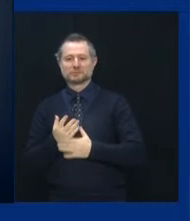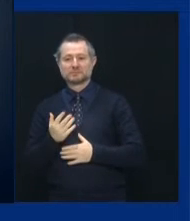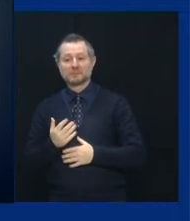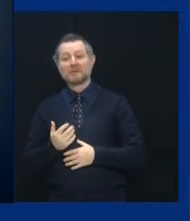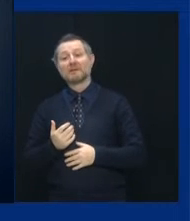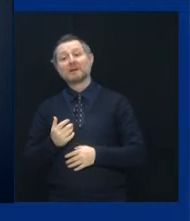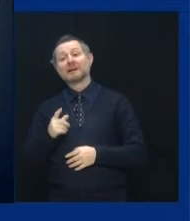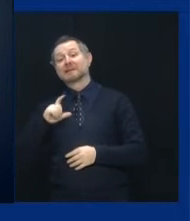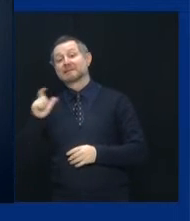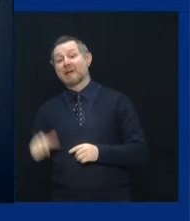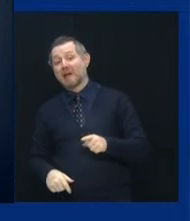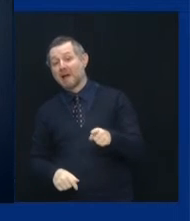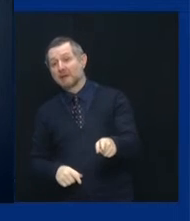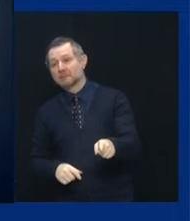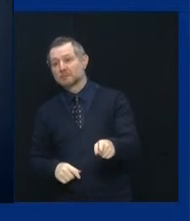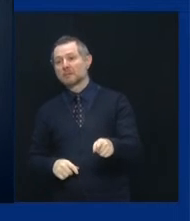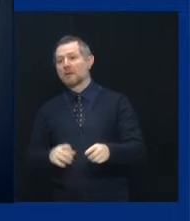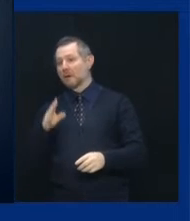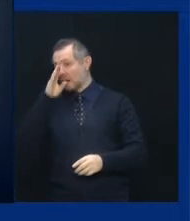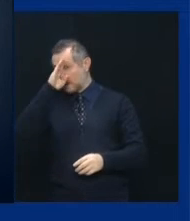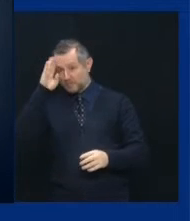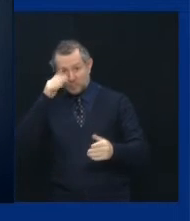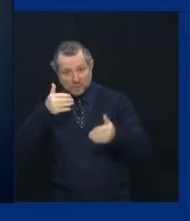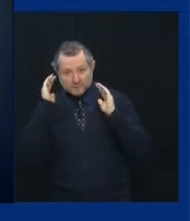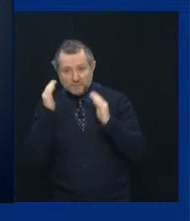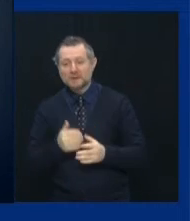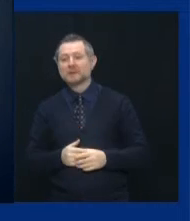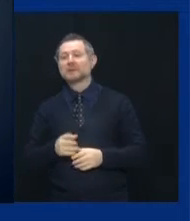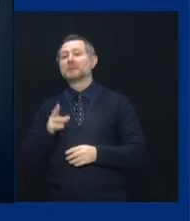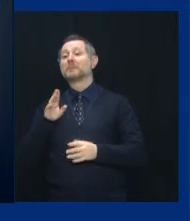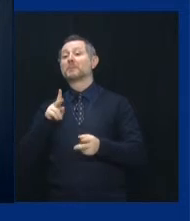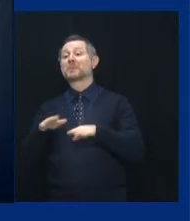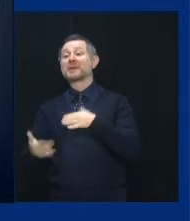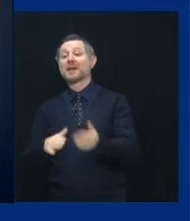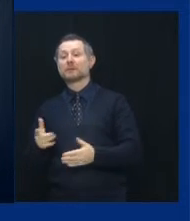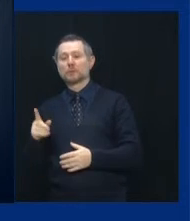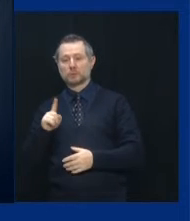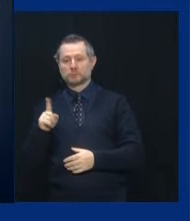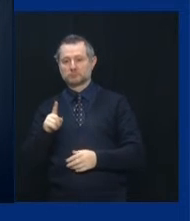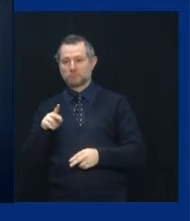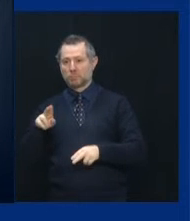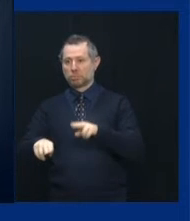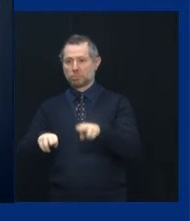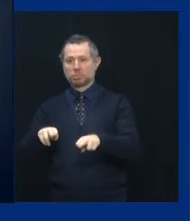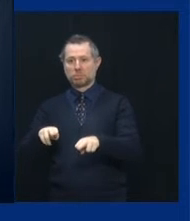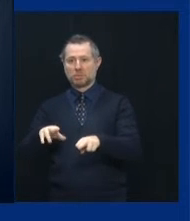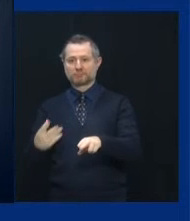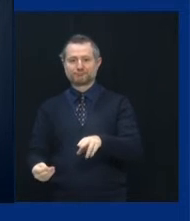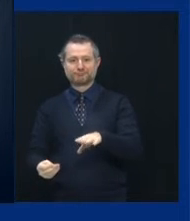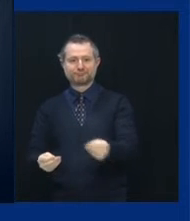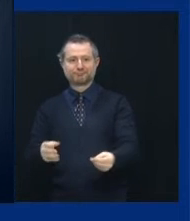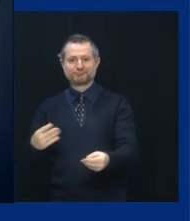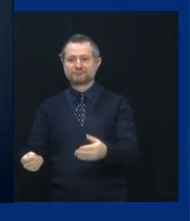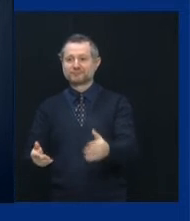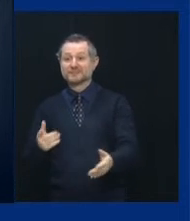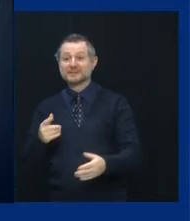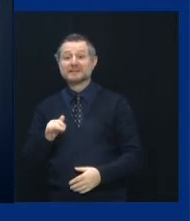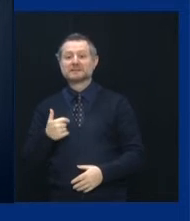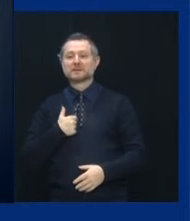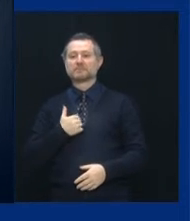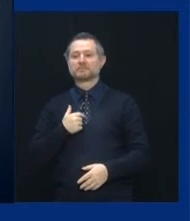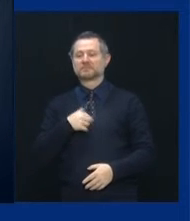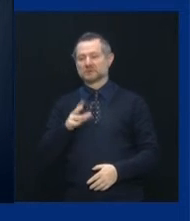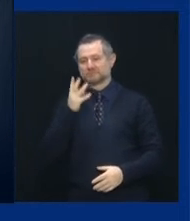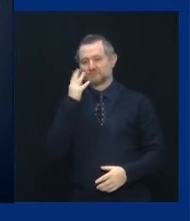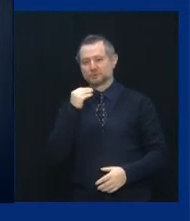system. And people die on gurneys in the hallway. I lived through these nightmares.